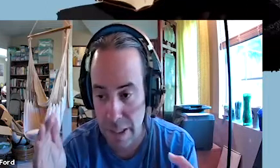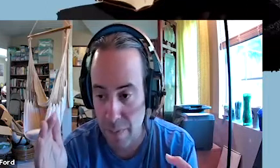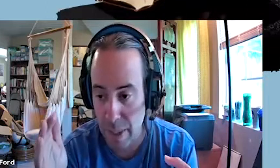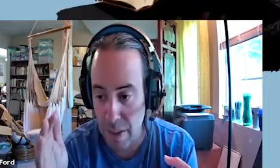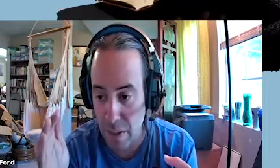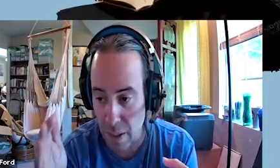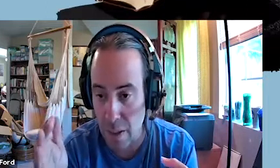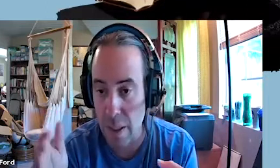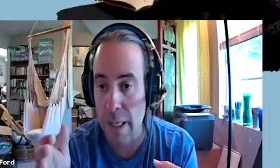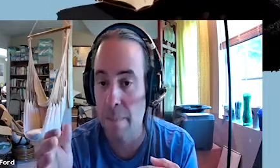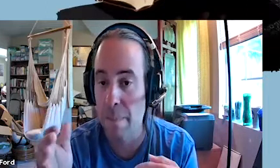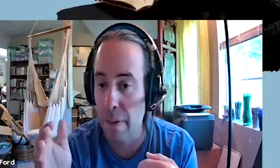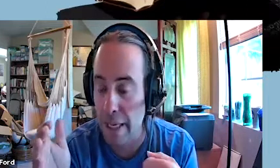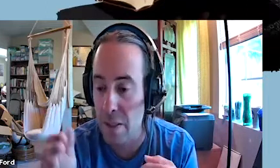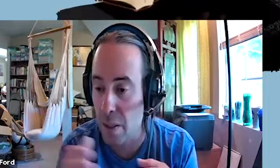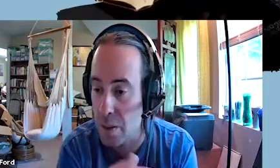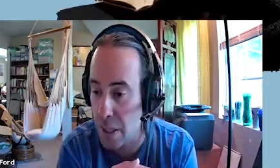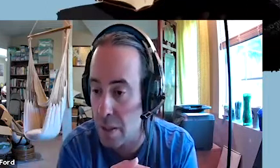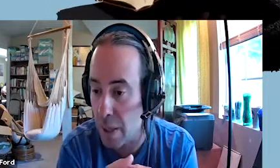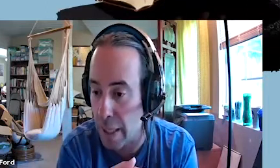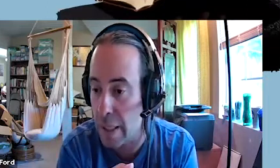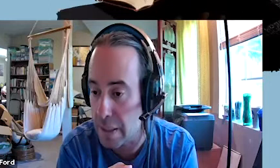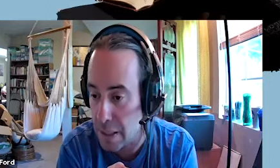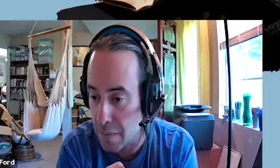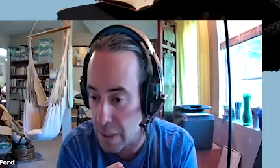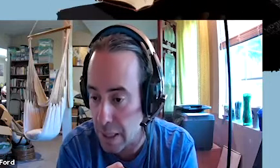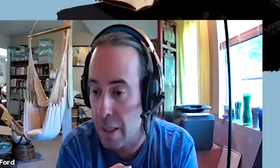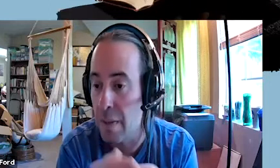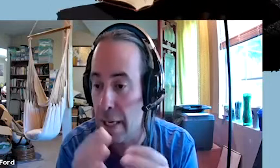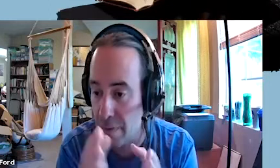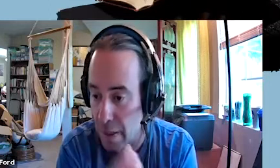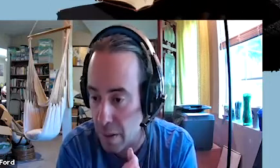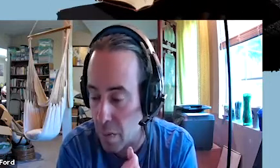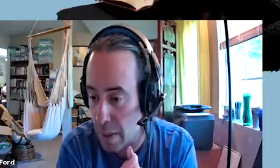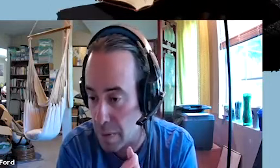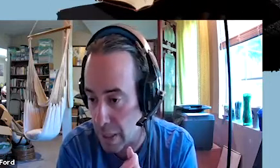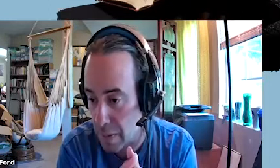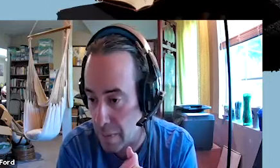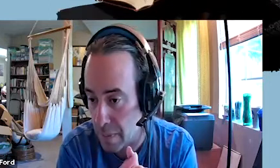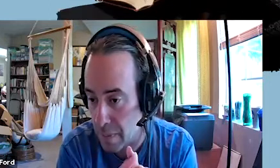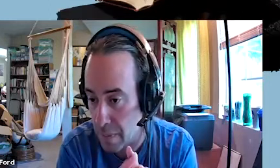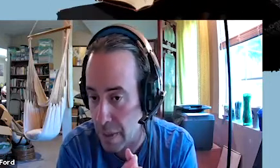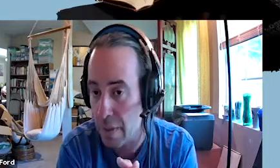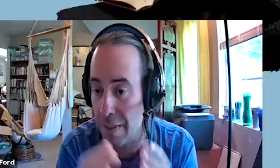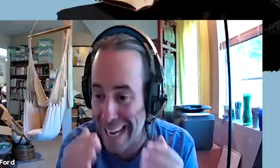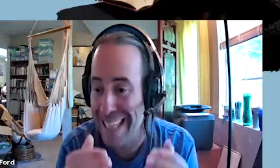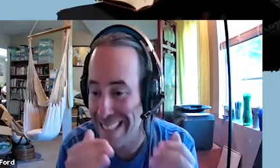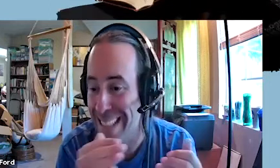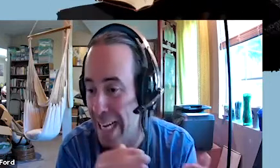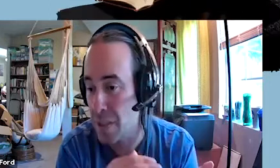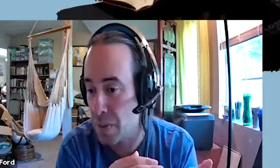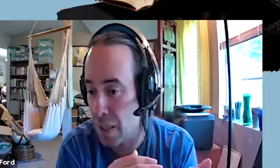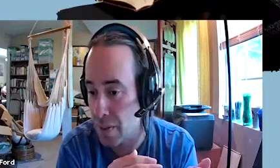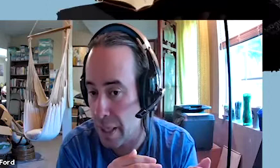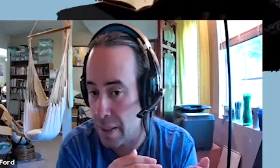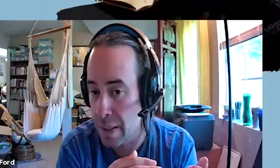It's about 67 pages long, and that is negotiated by SCFT. That's found on our website. Okay, that is